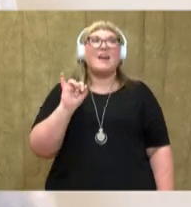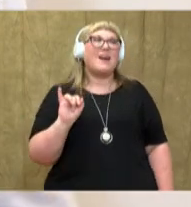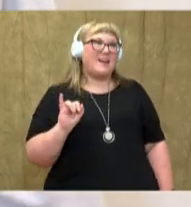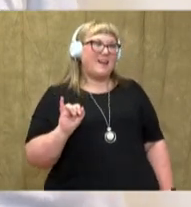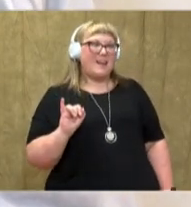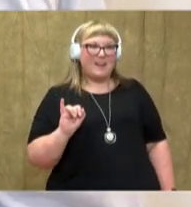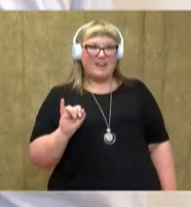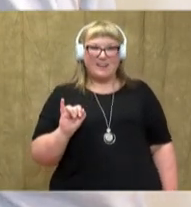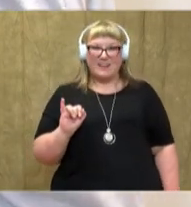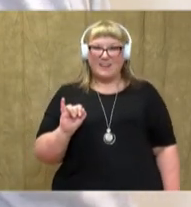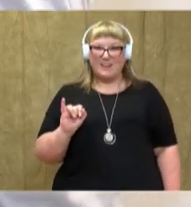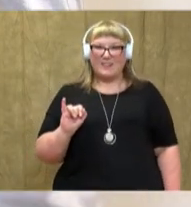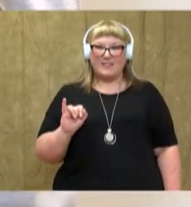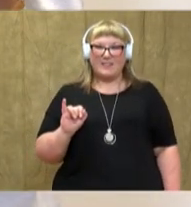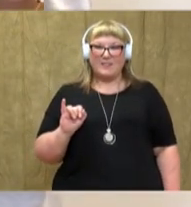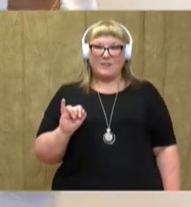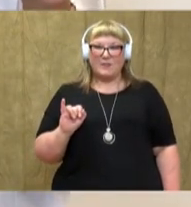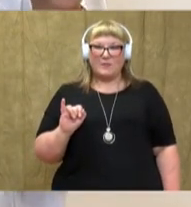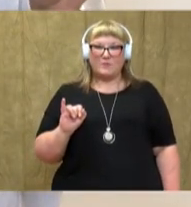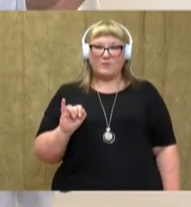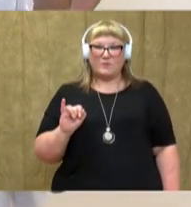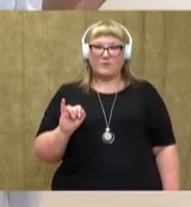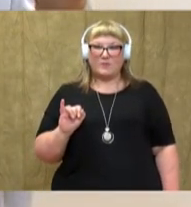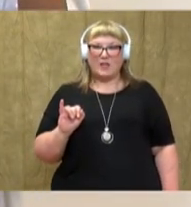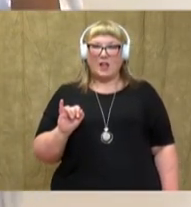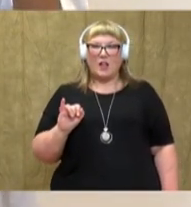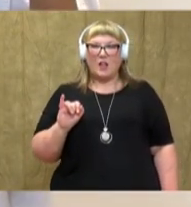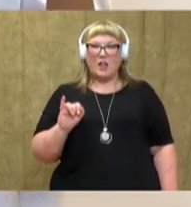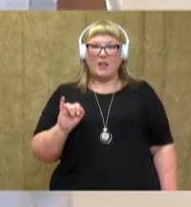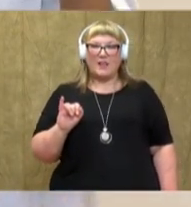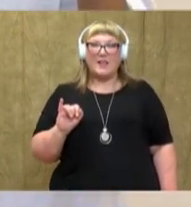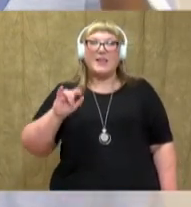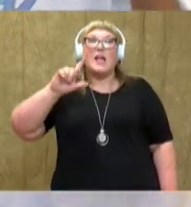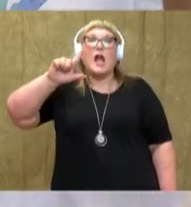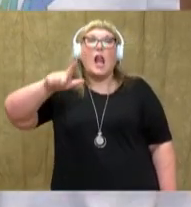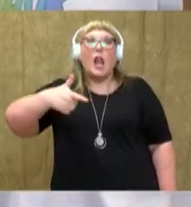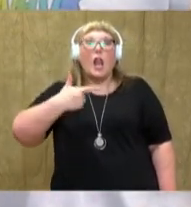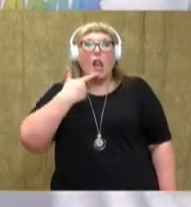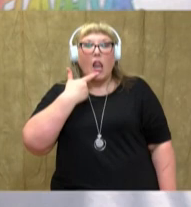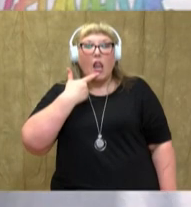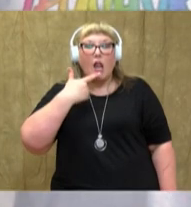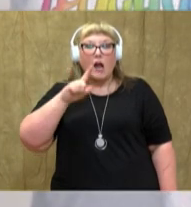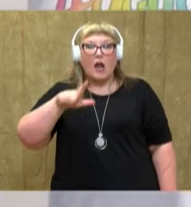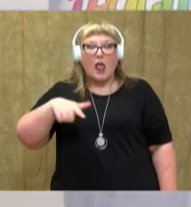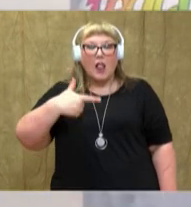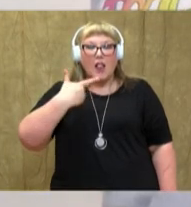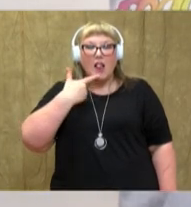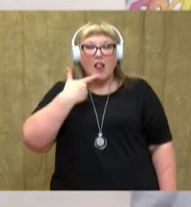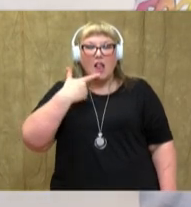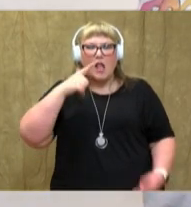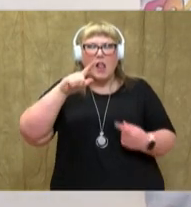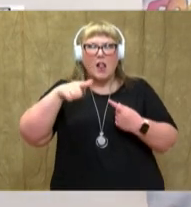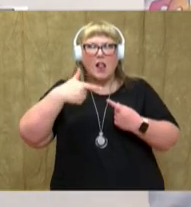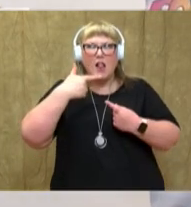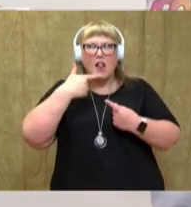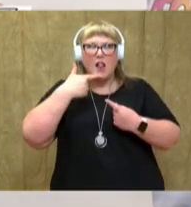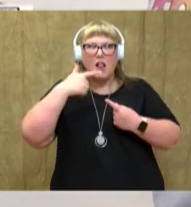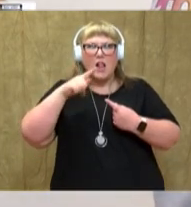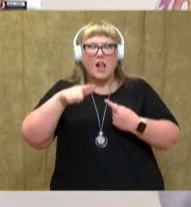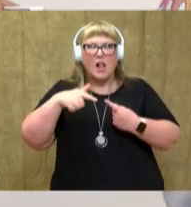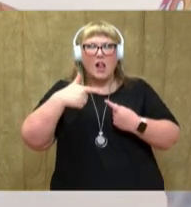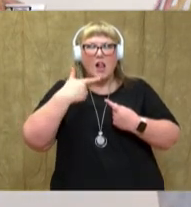Yes, the letter I. Very good. Can you keep going? W. Eh, oh, oh.